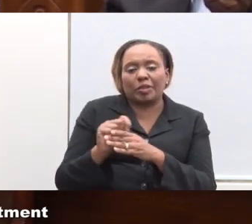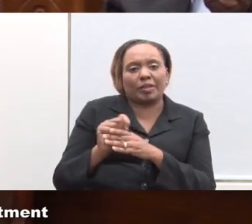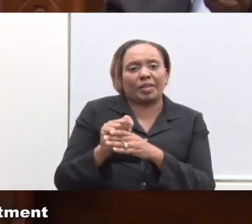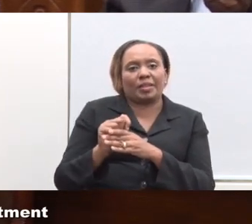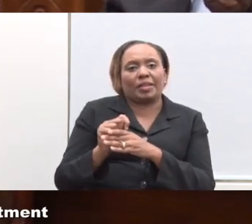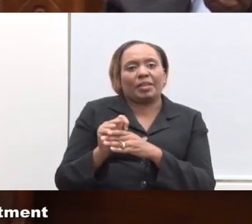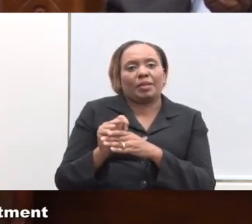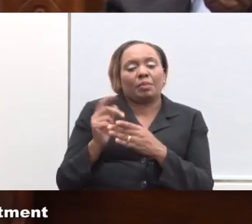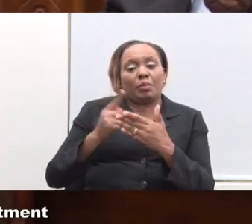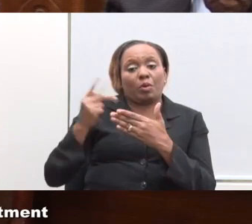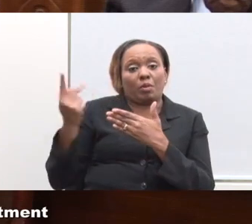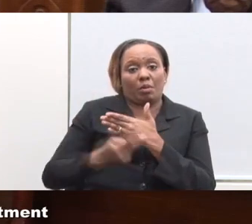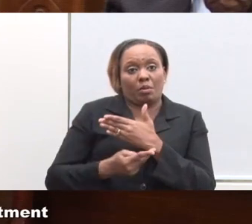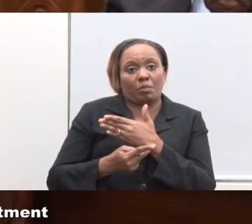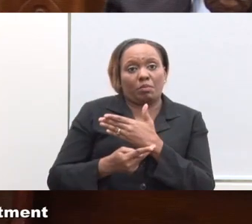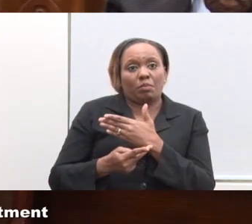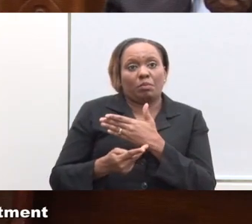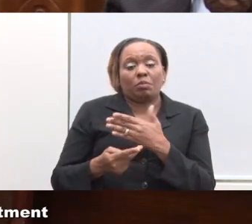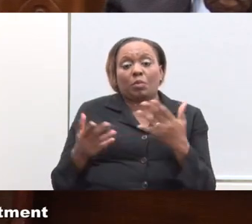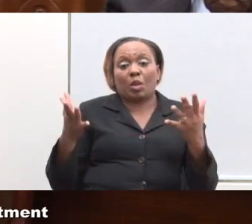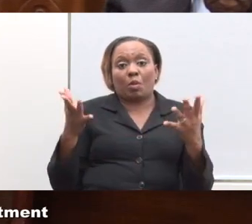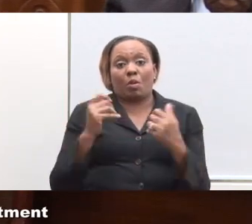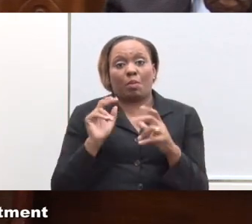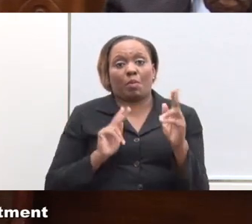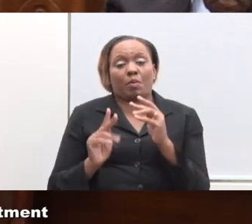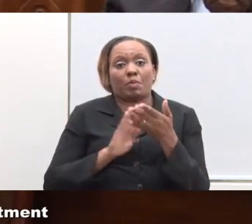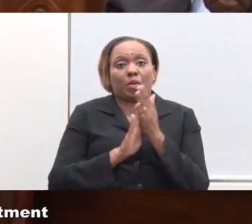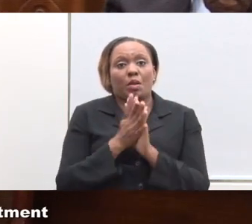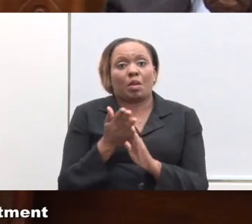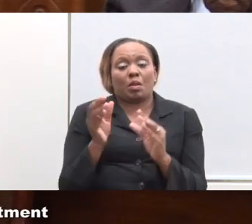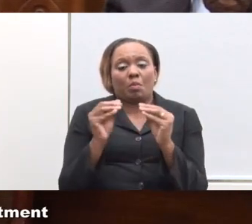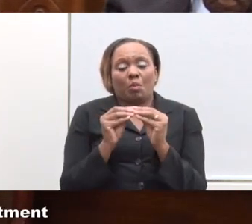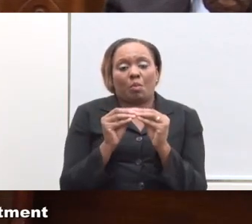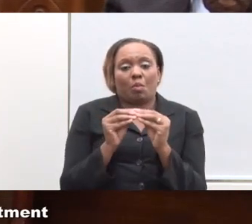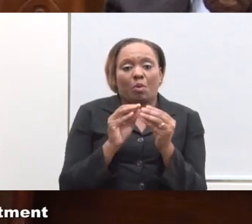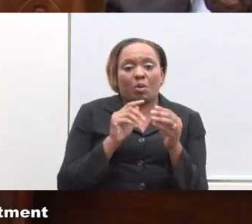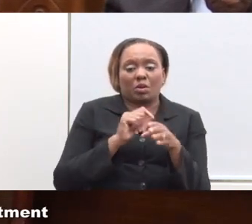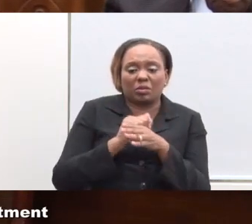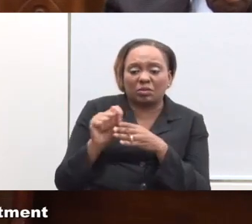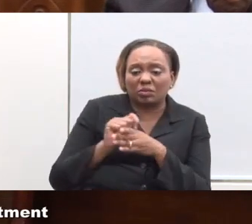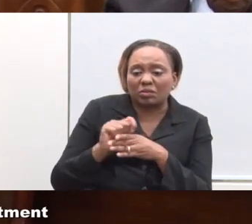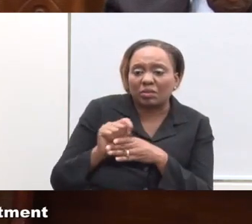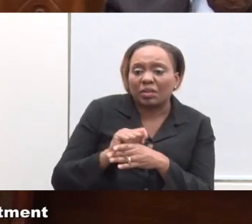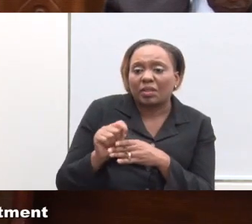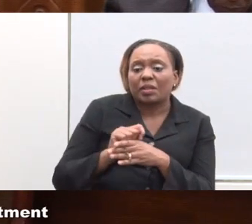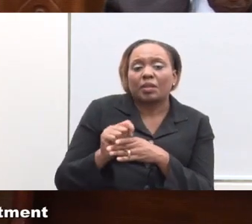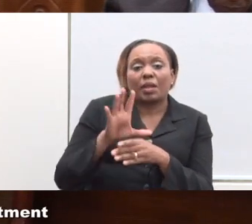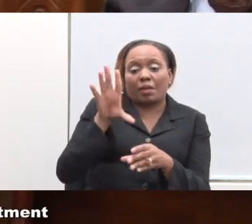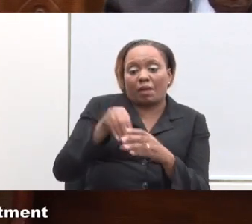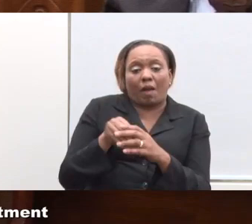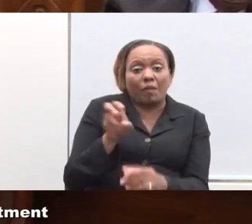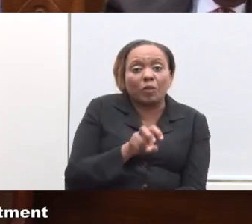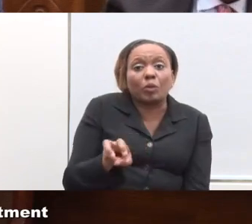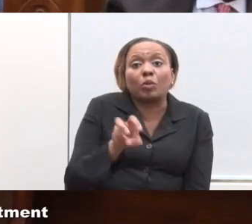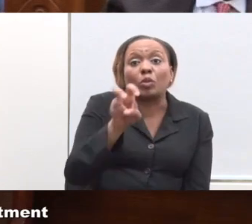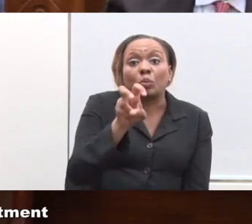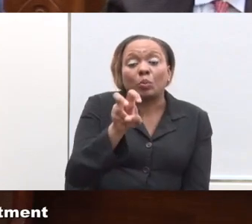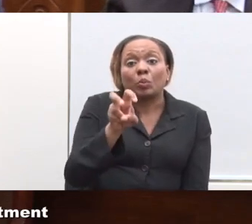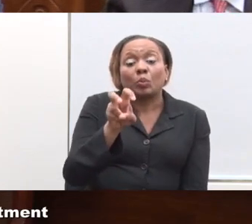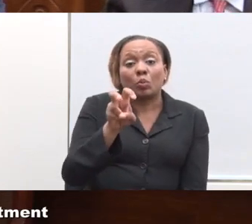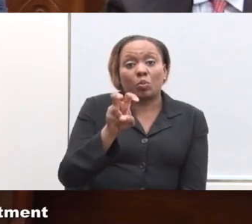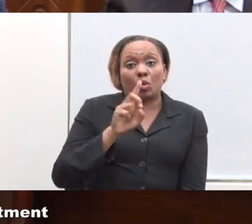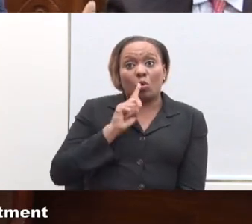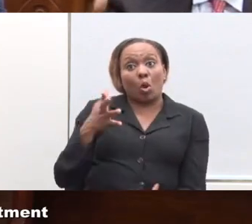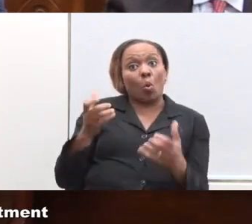efforts to do as much training for the workers in the tourism and tourism-related sectors as far as